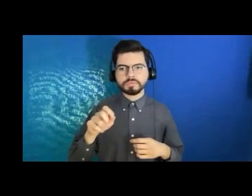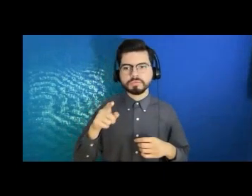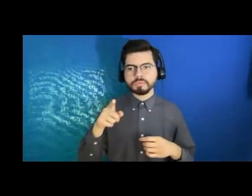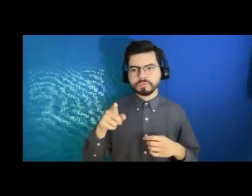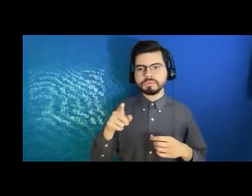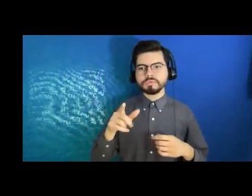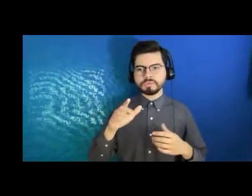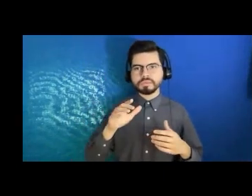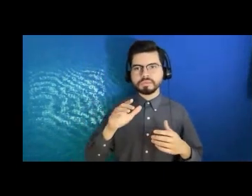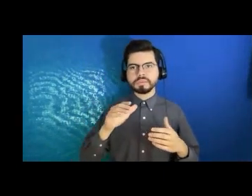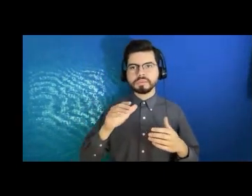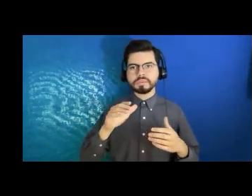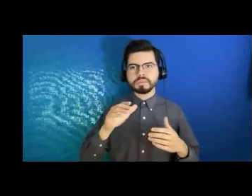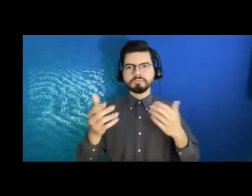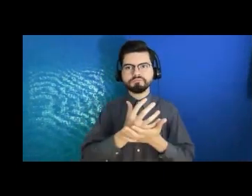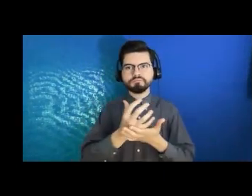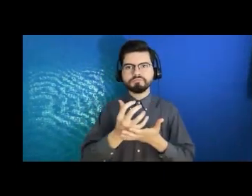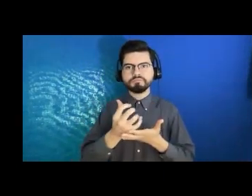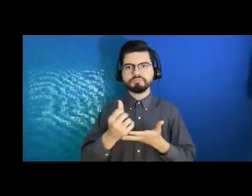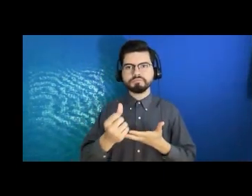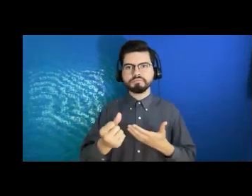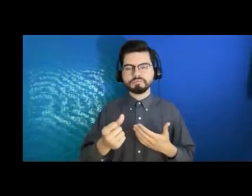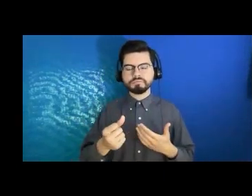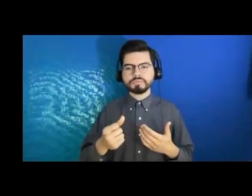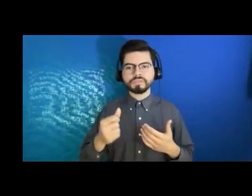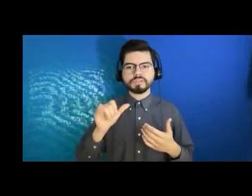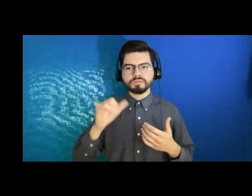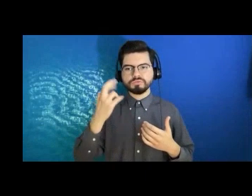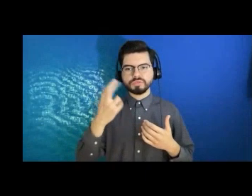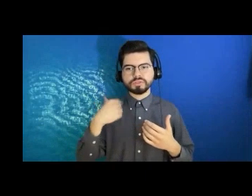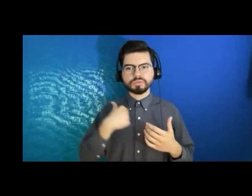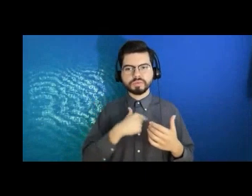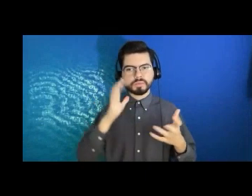but that's why we compared those two periods.